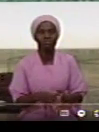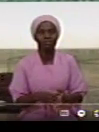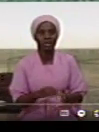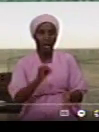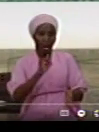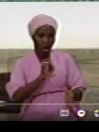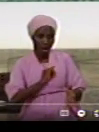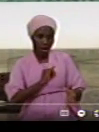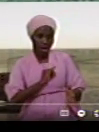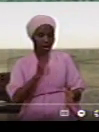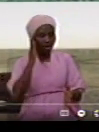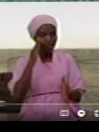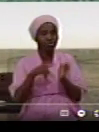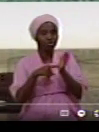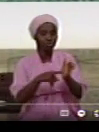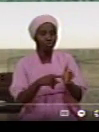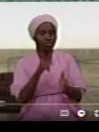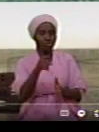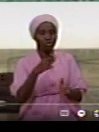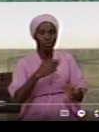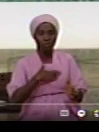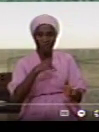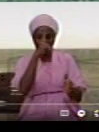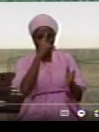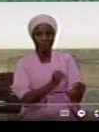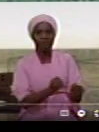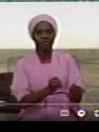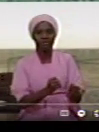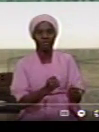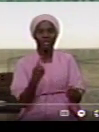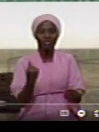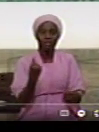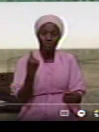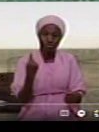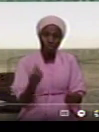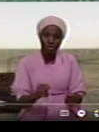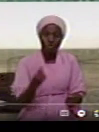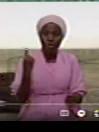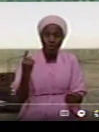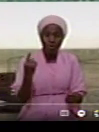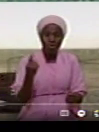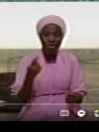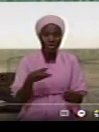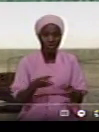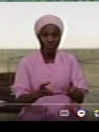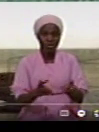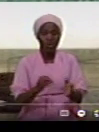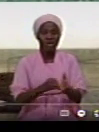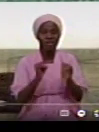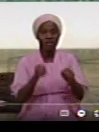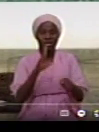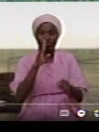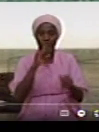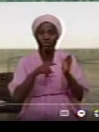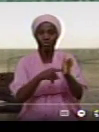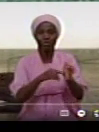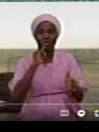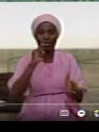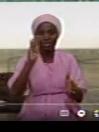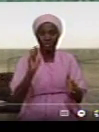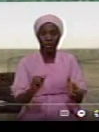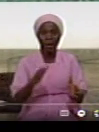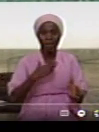my face, the only way it can be shown, by my works. I